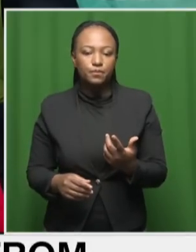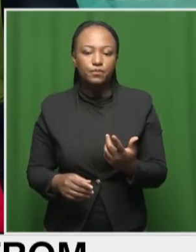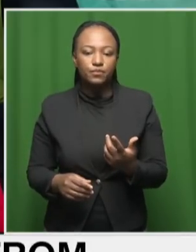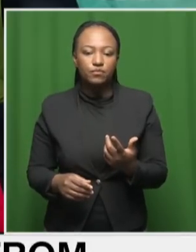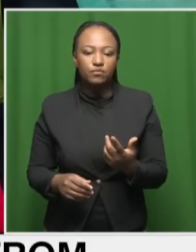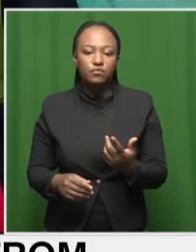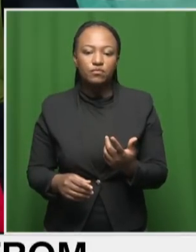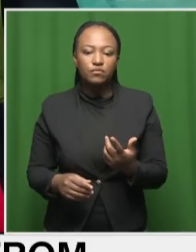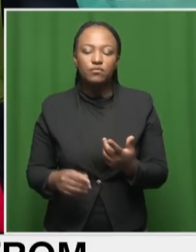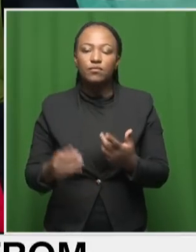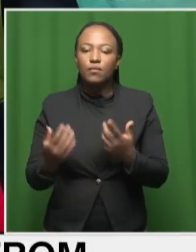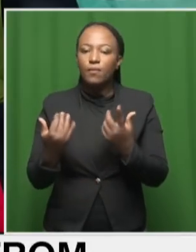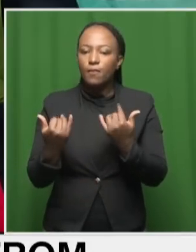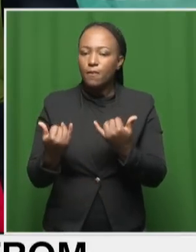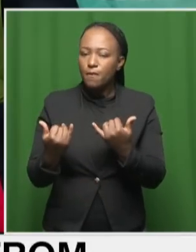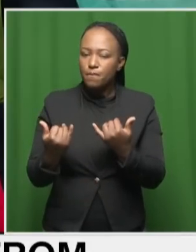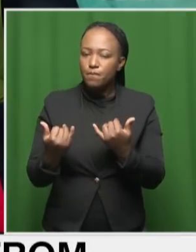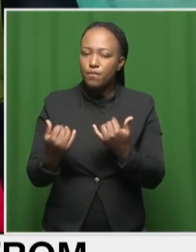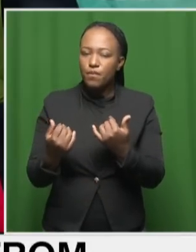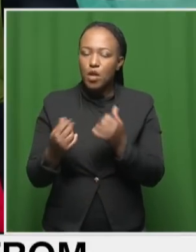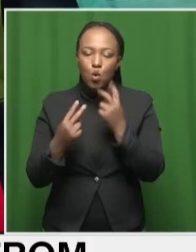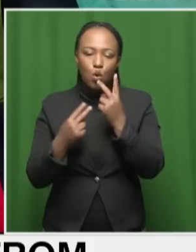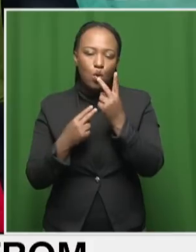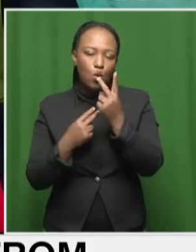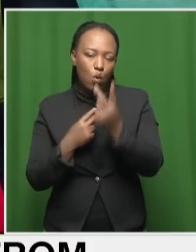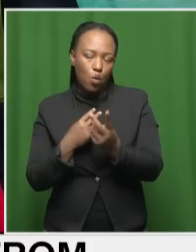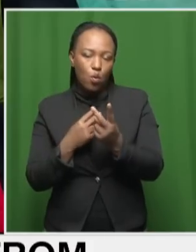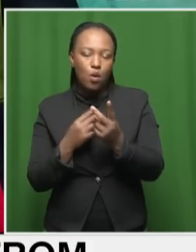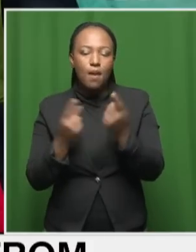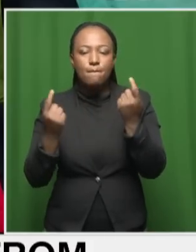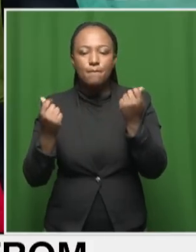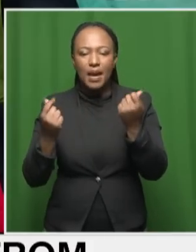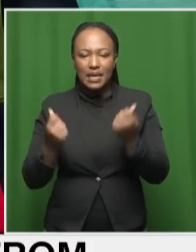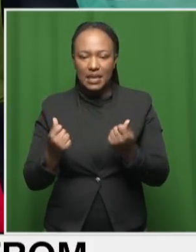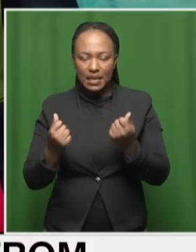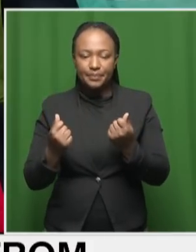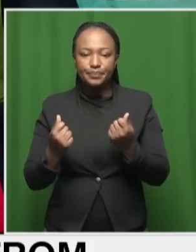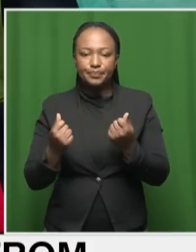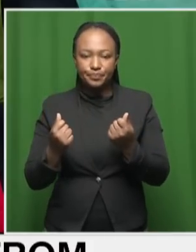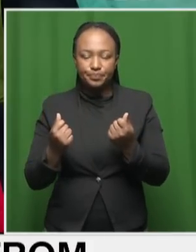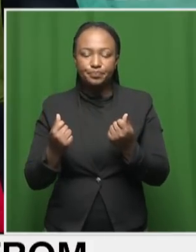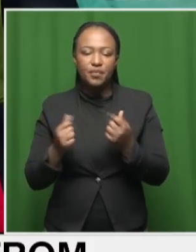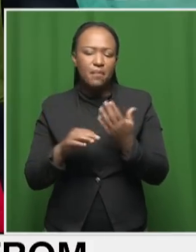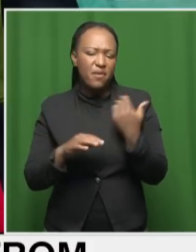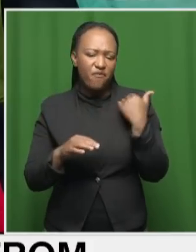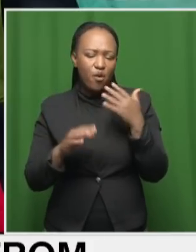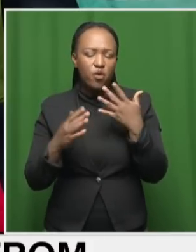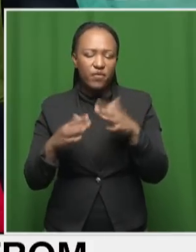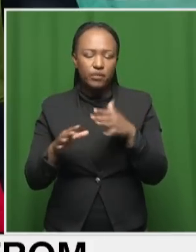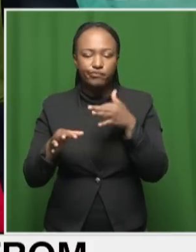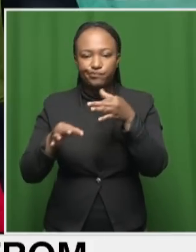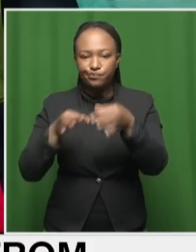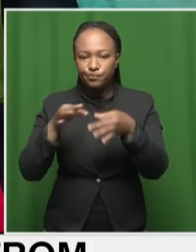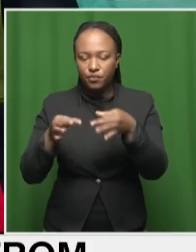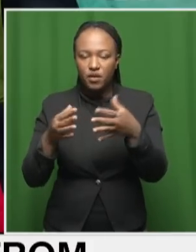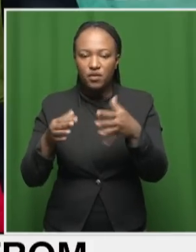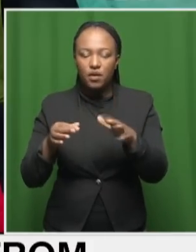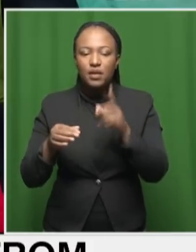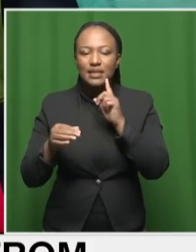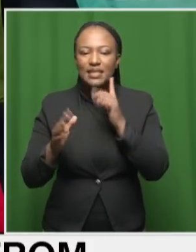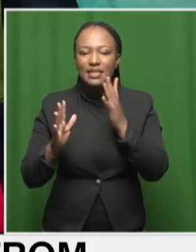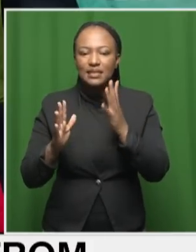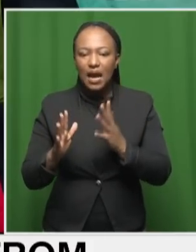you look at the fact that the amount of money, you also touched on this earlier, where you spoke about